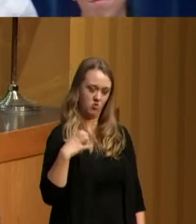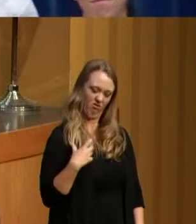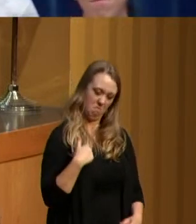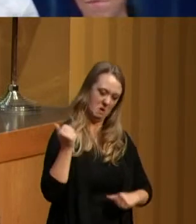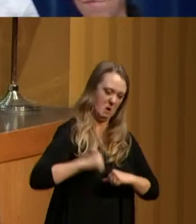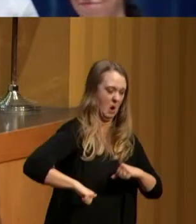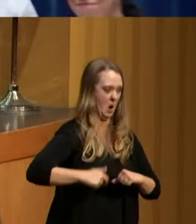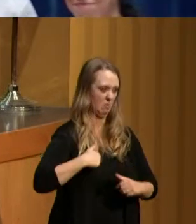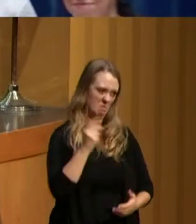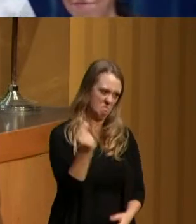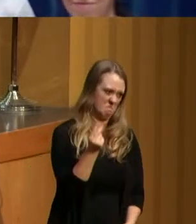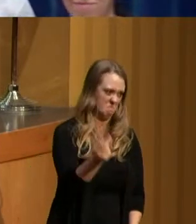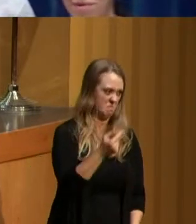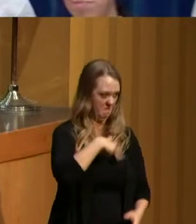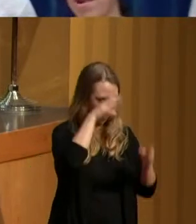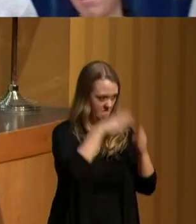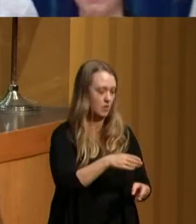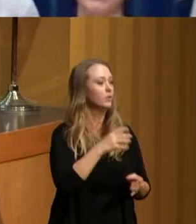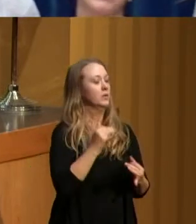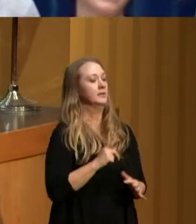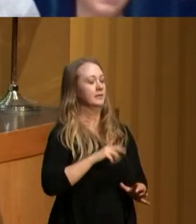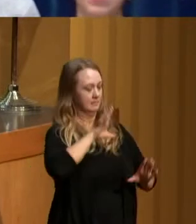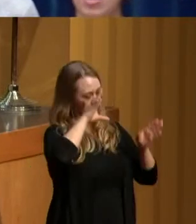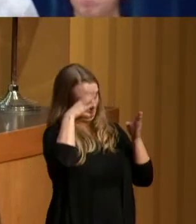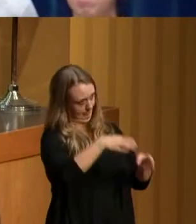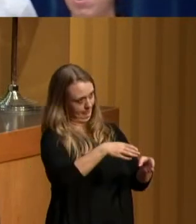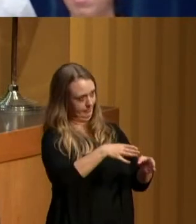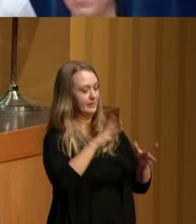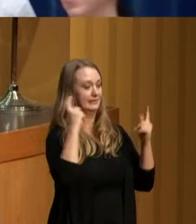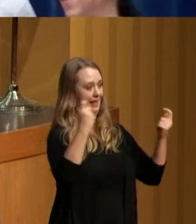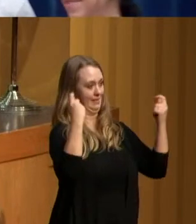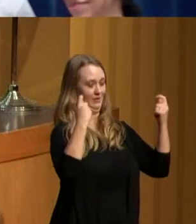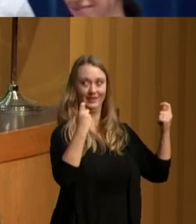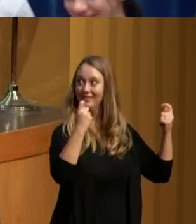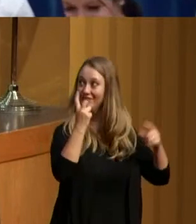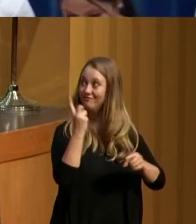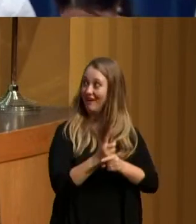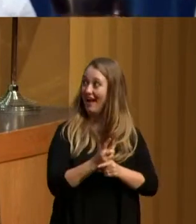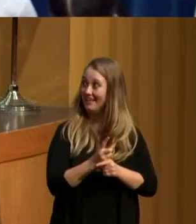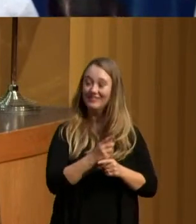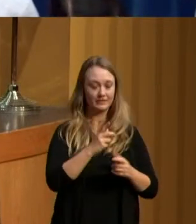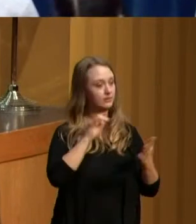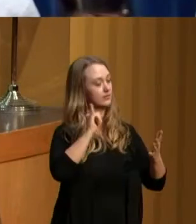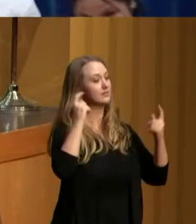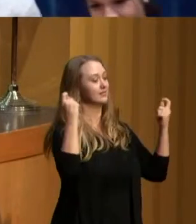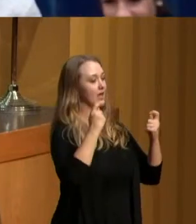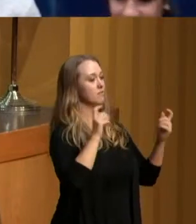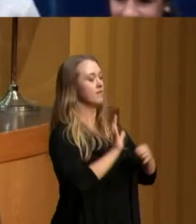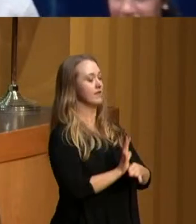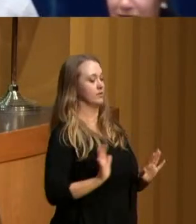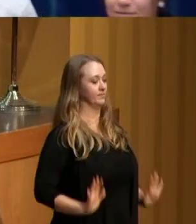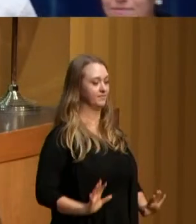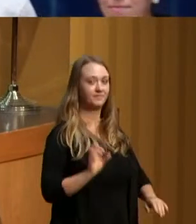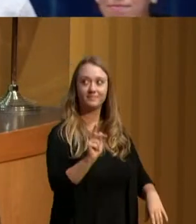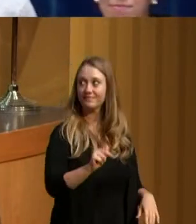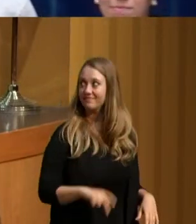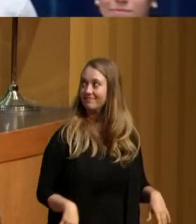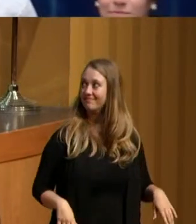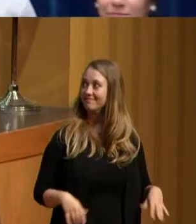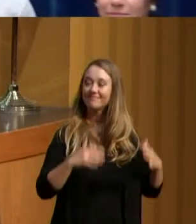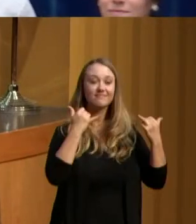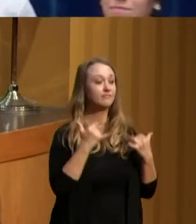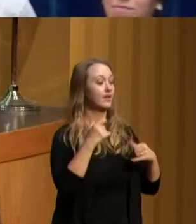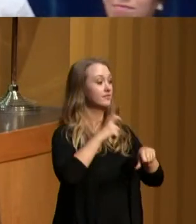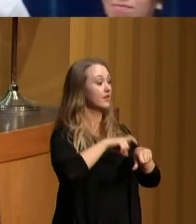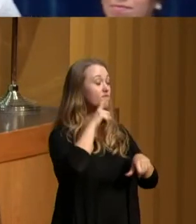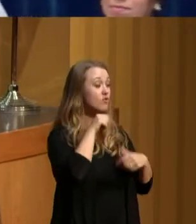this, he's like, focus. All right, I'm back to focus. Let's celebrate. Let's celebrate, because as you saw in the video, and this is how I can deal with it, hey, there's times in the game when